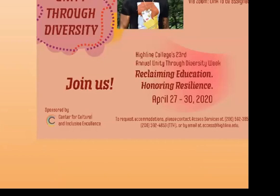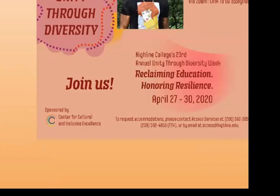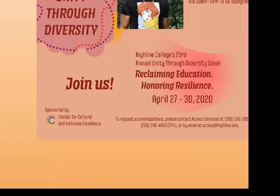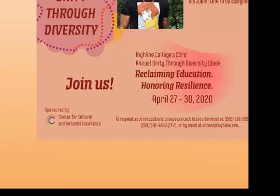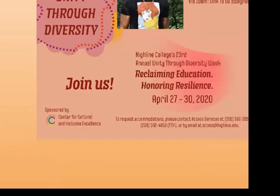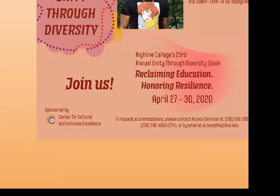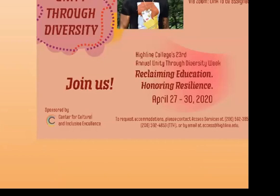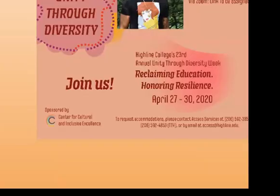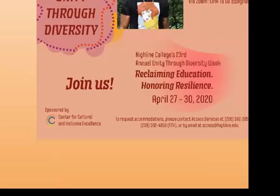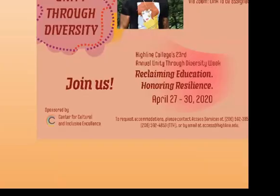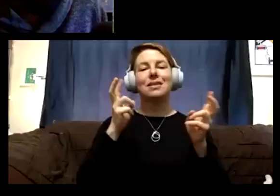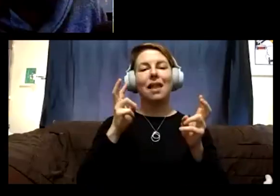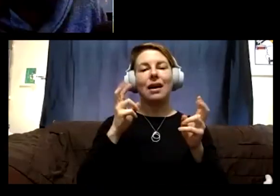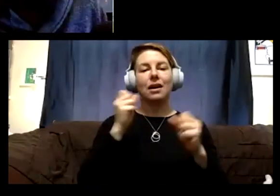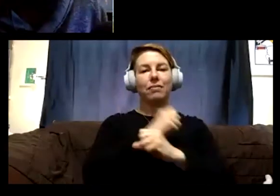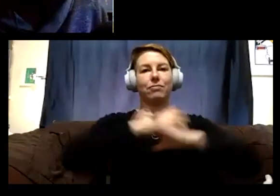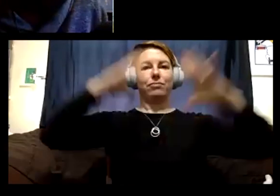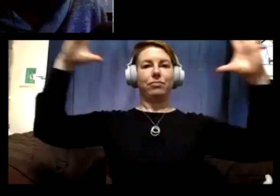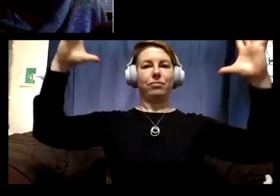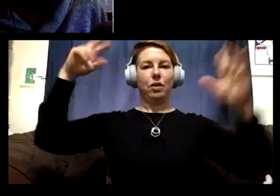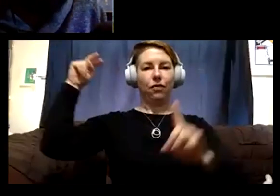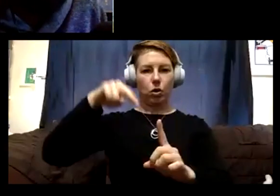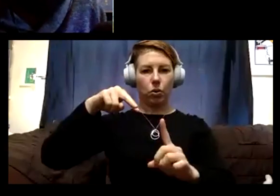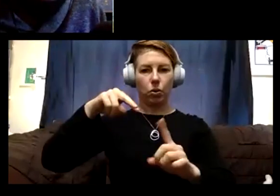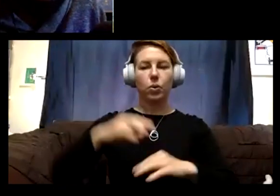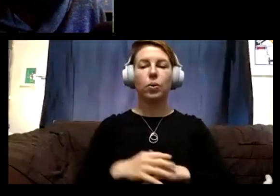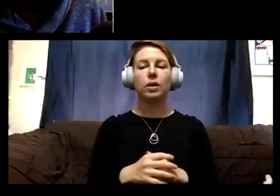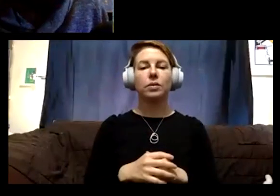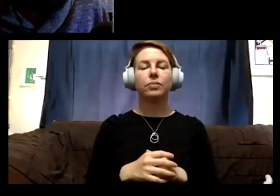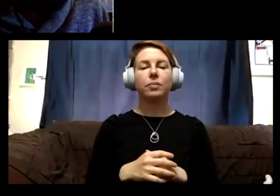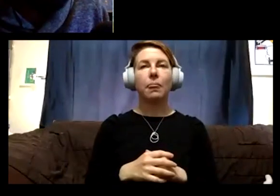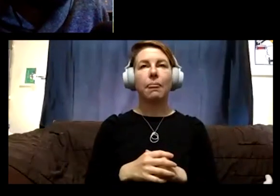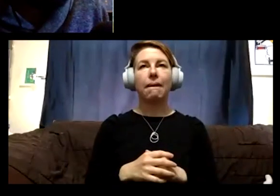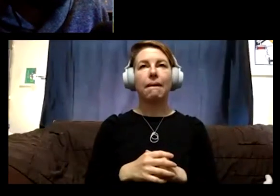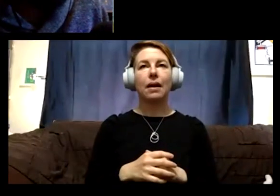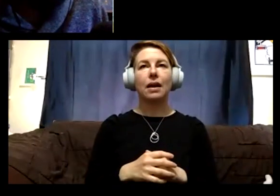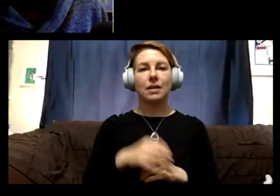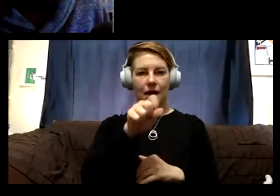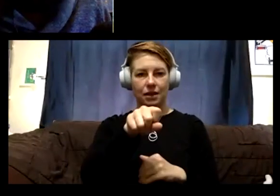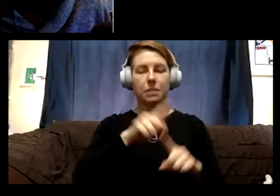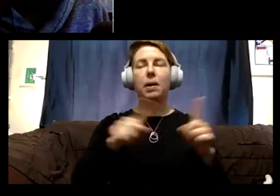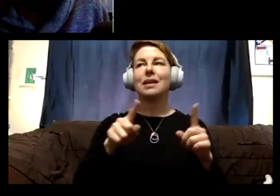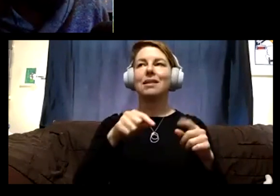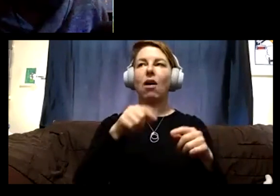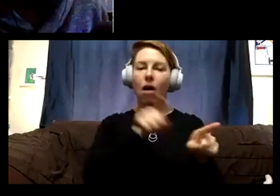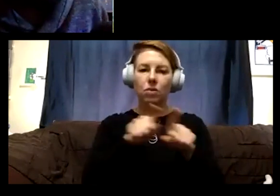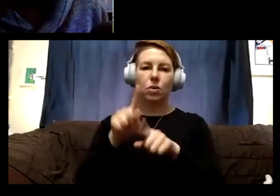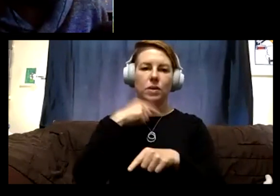from 30,000 feet in the air, but it also tells these individual stories. And through these individual